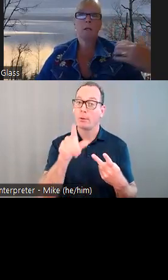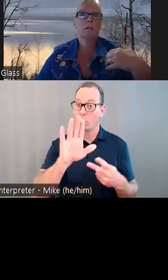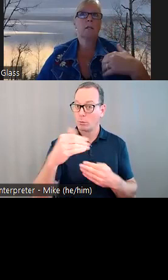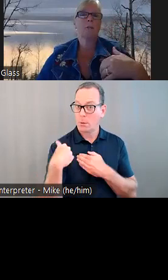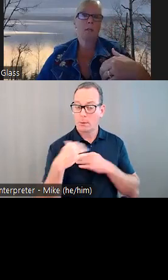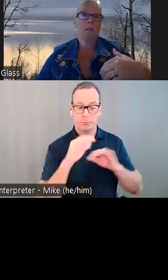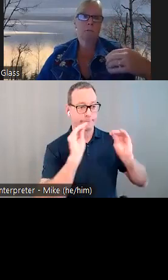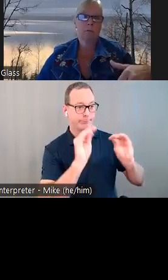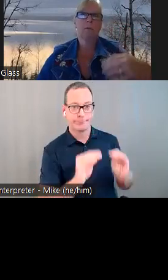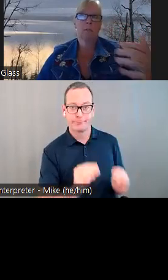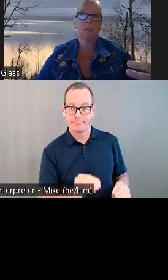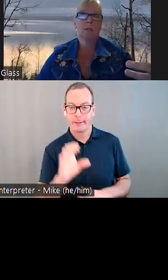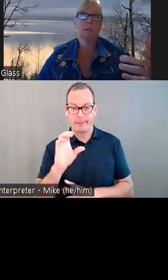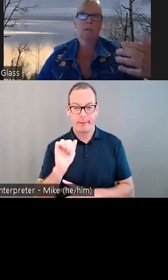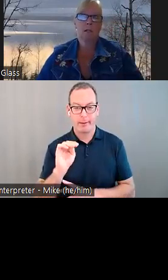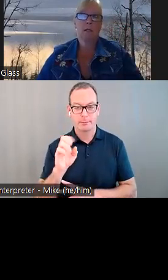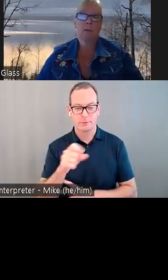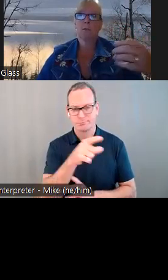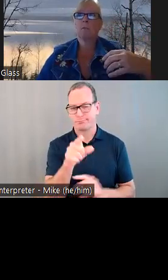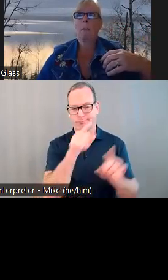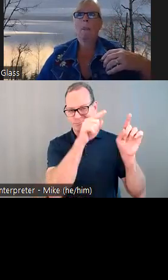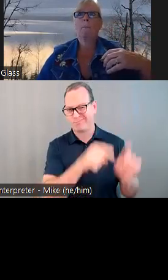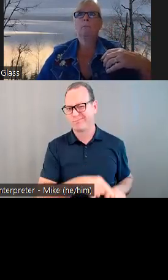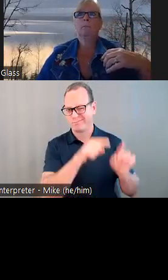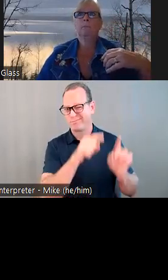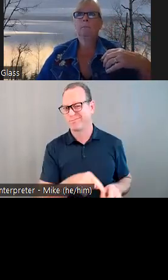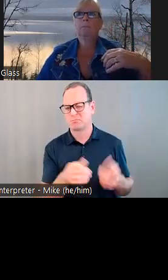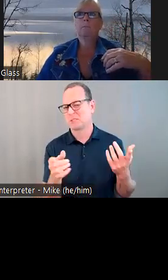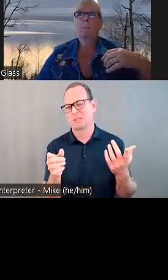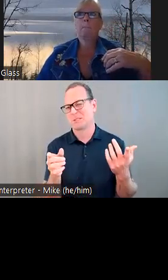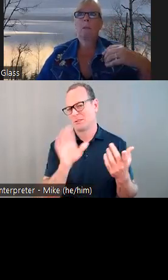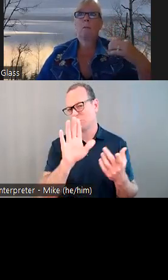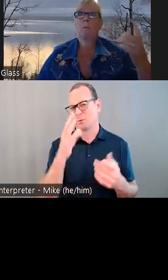the things that you're seeing on the forms and in CAMS.